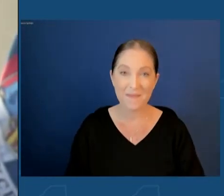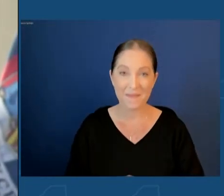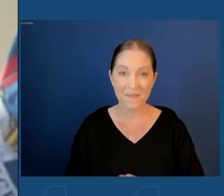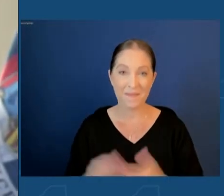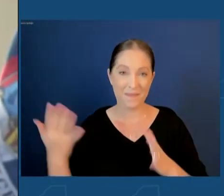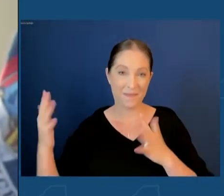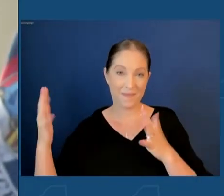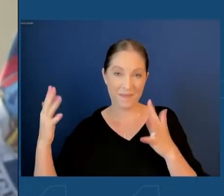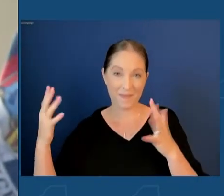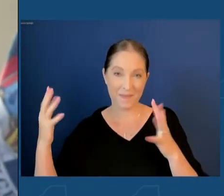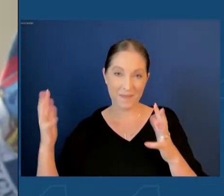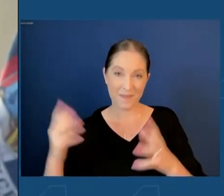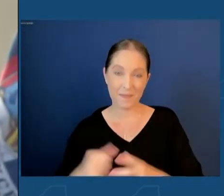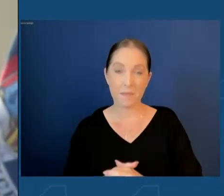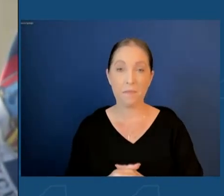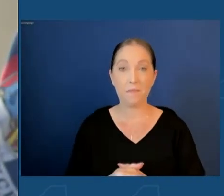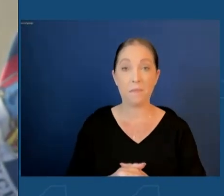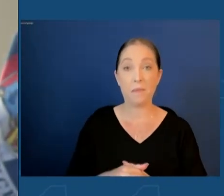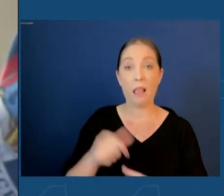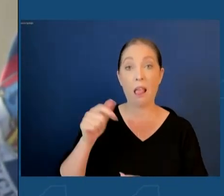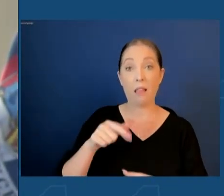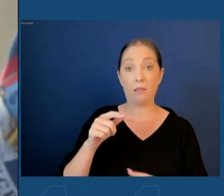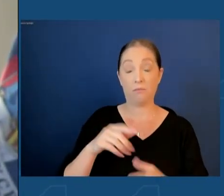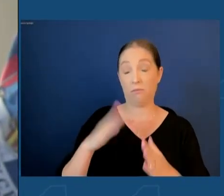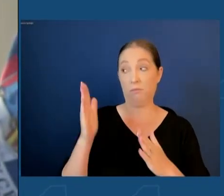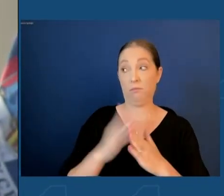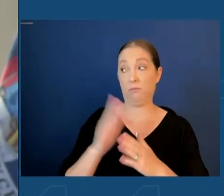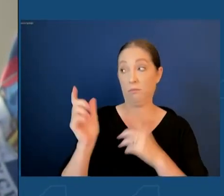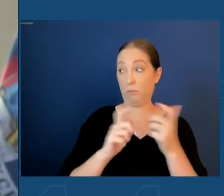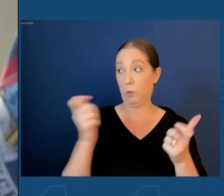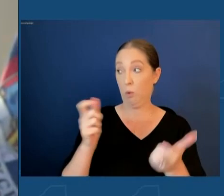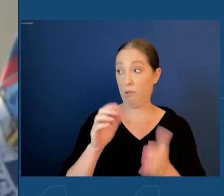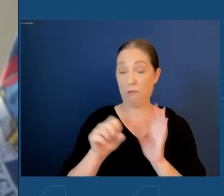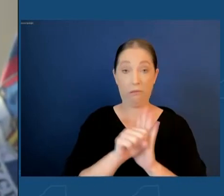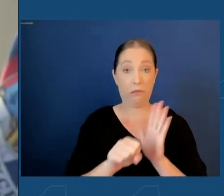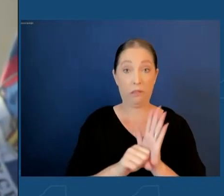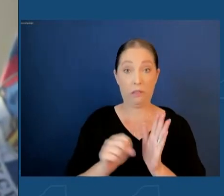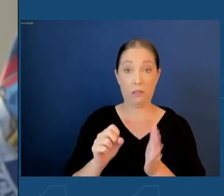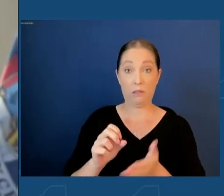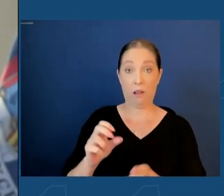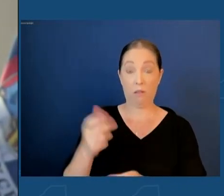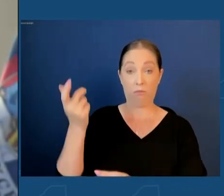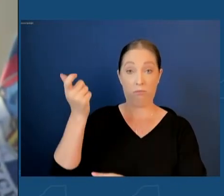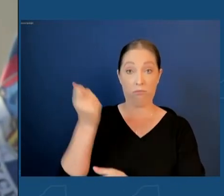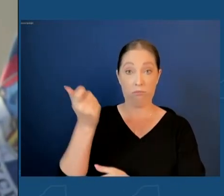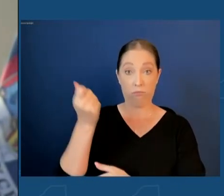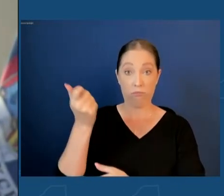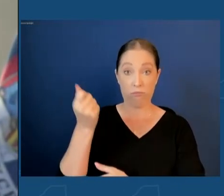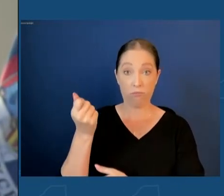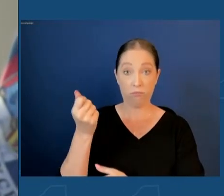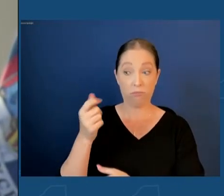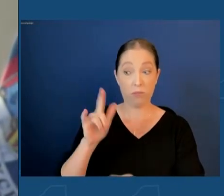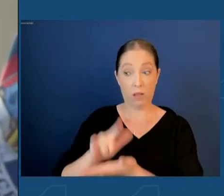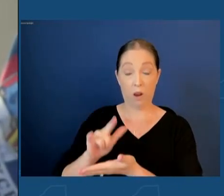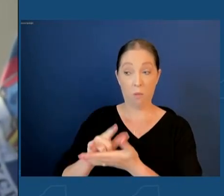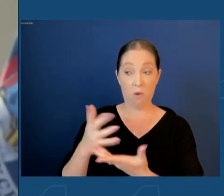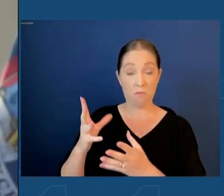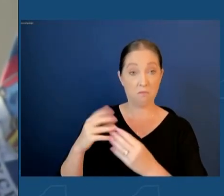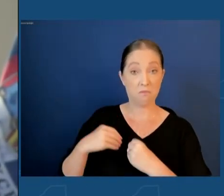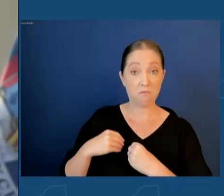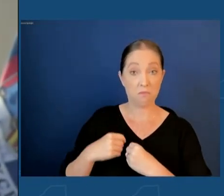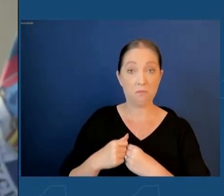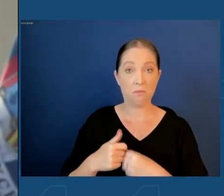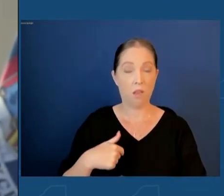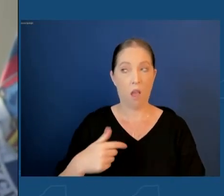This is the largest state grant this airport has ever received from us. And I'm really proud of what this is going